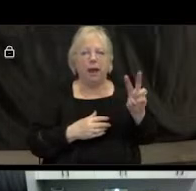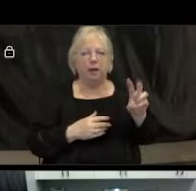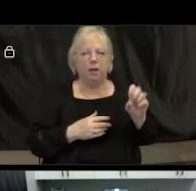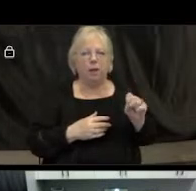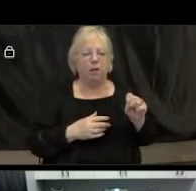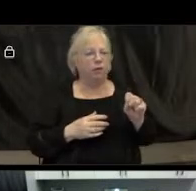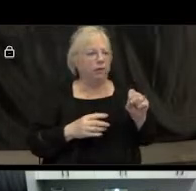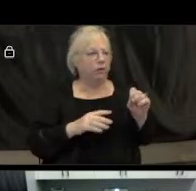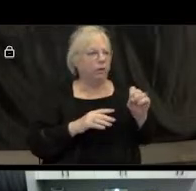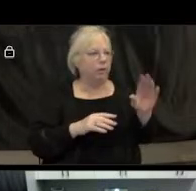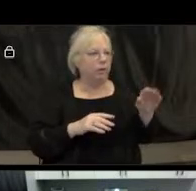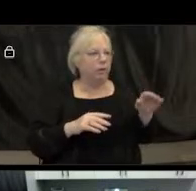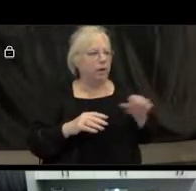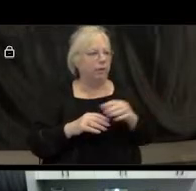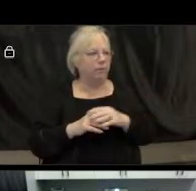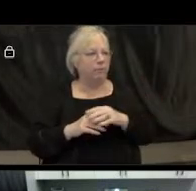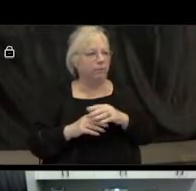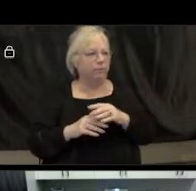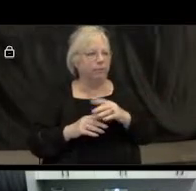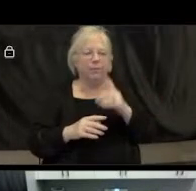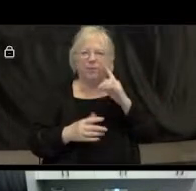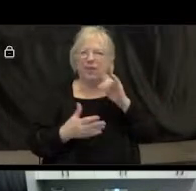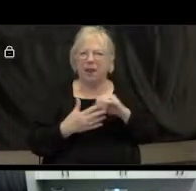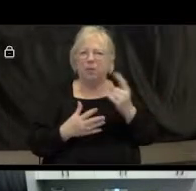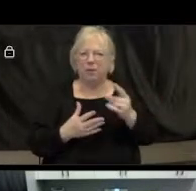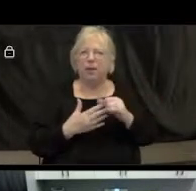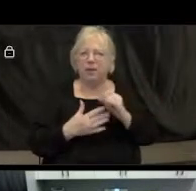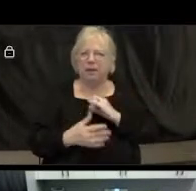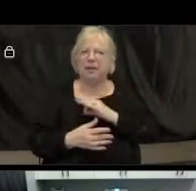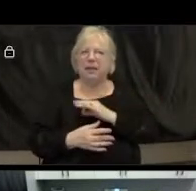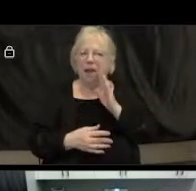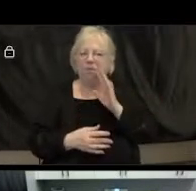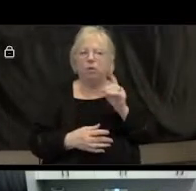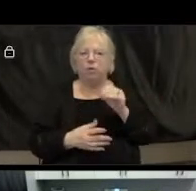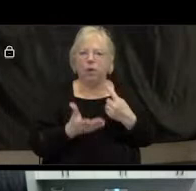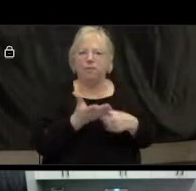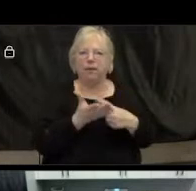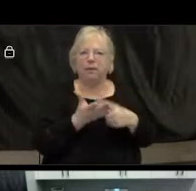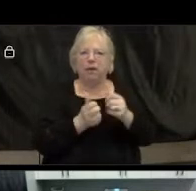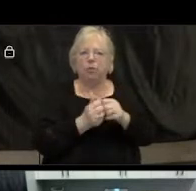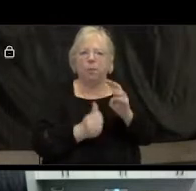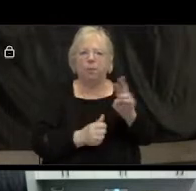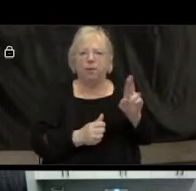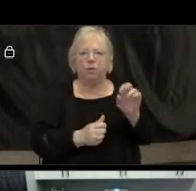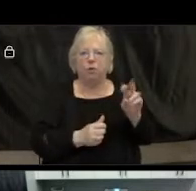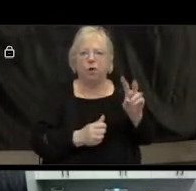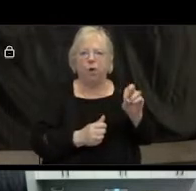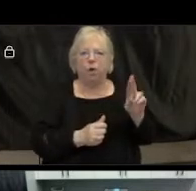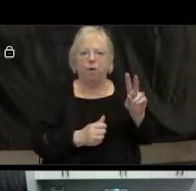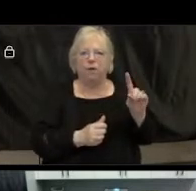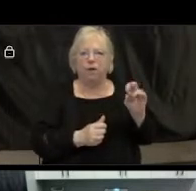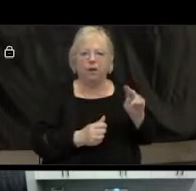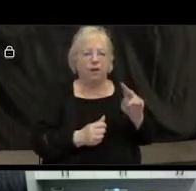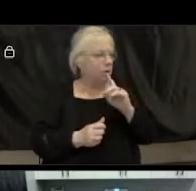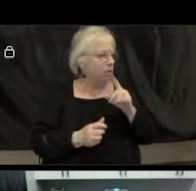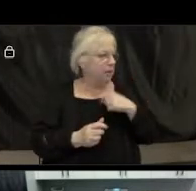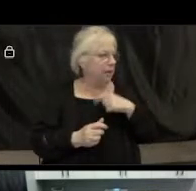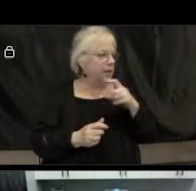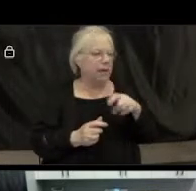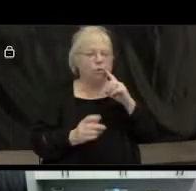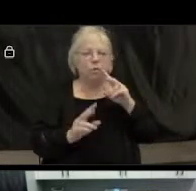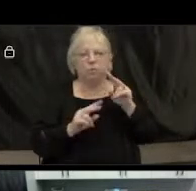and Yeah, I think that was something that staff would do, and I've talked with Mr. Overton. Really, we need to look at that on how